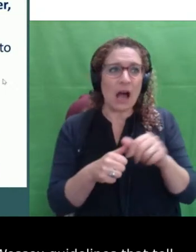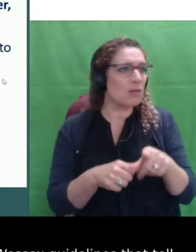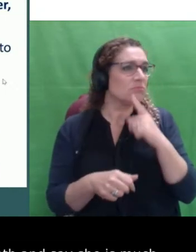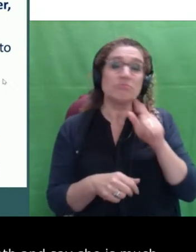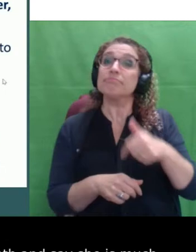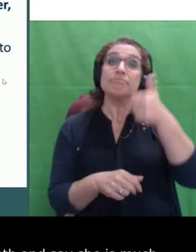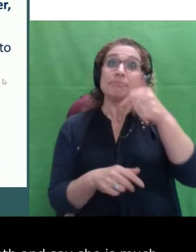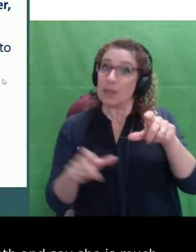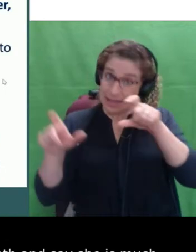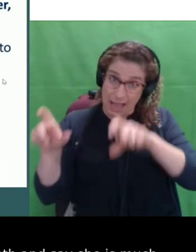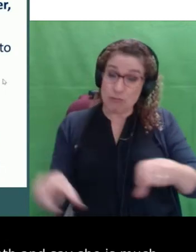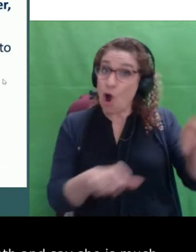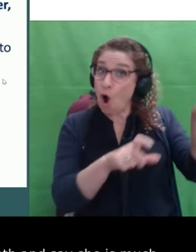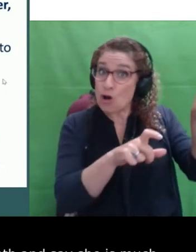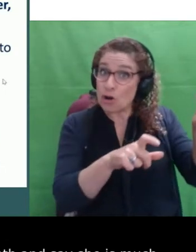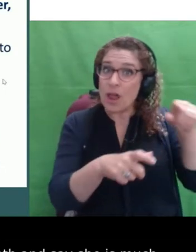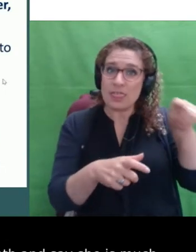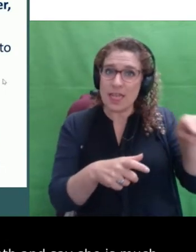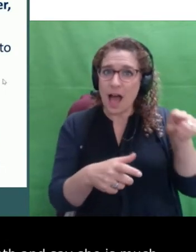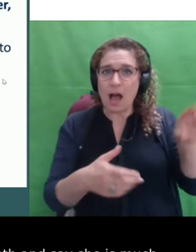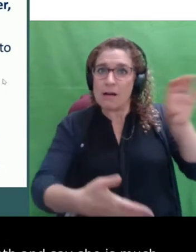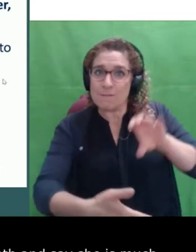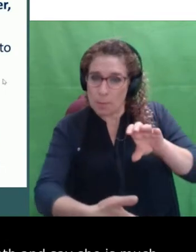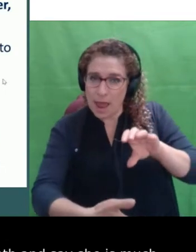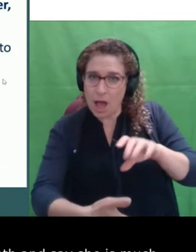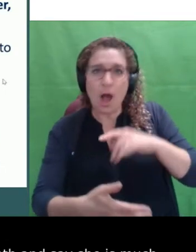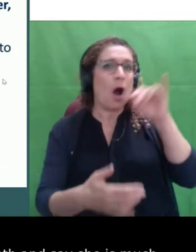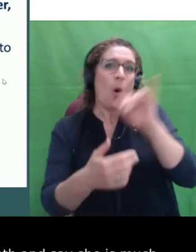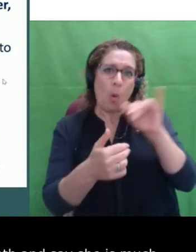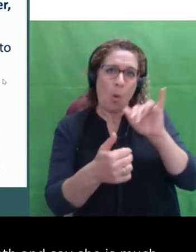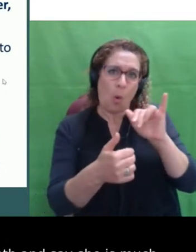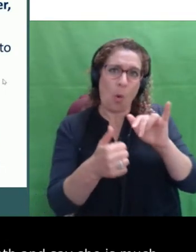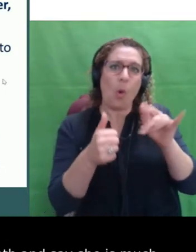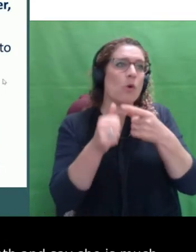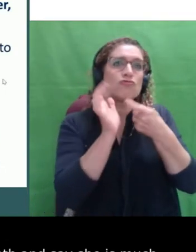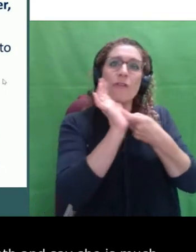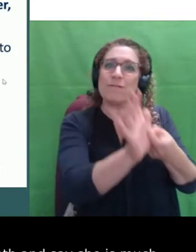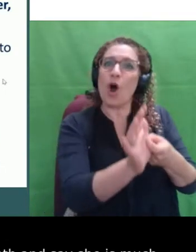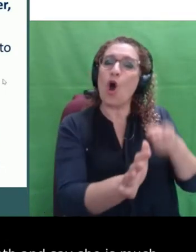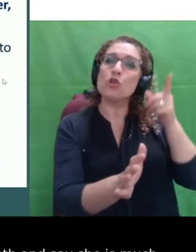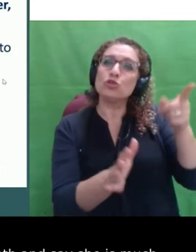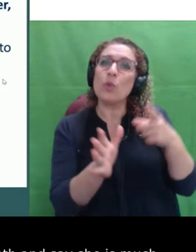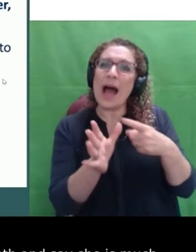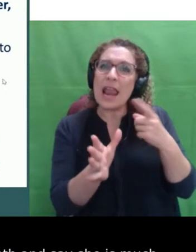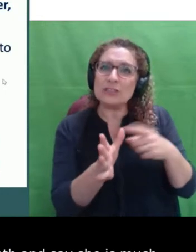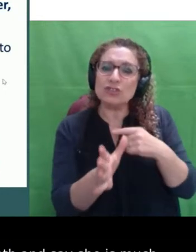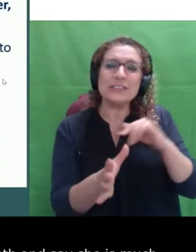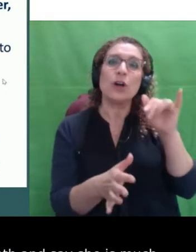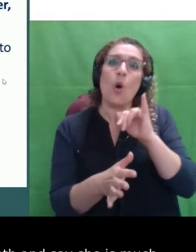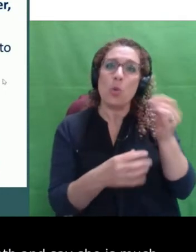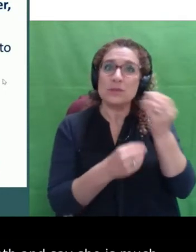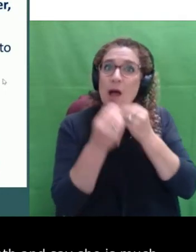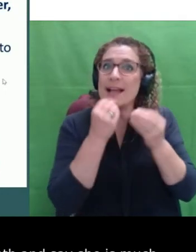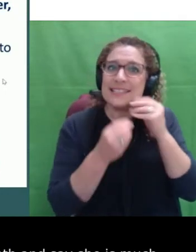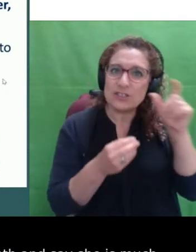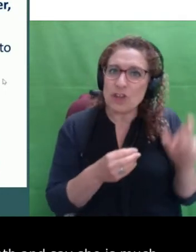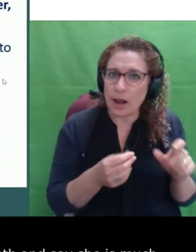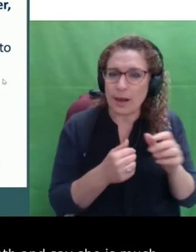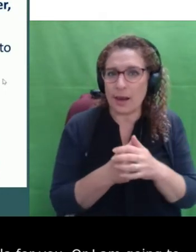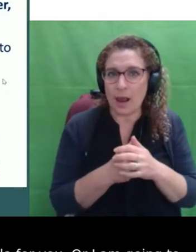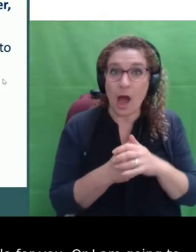you or right i'm going to refer to an allergist or a dietitian or do we say okay now we have to retry the old